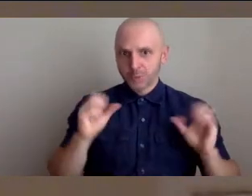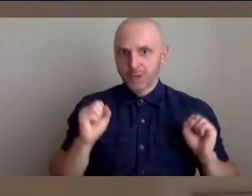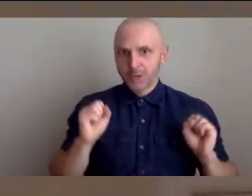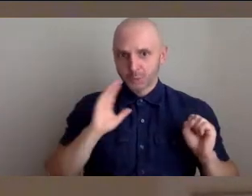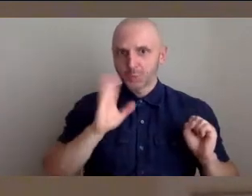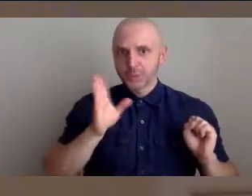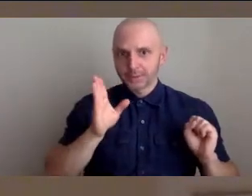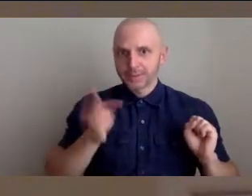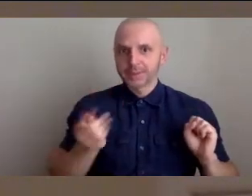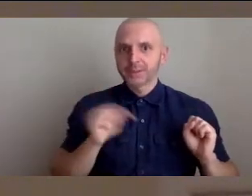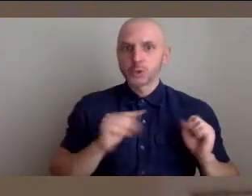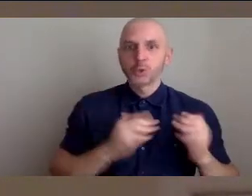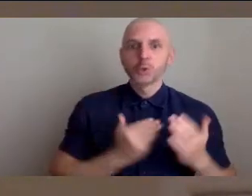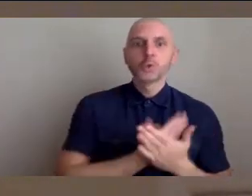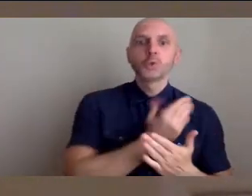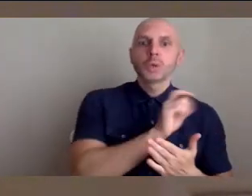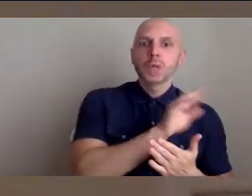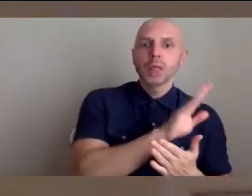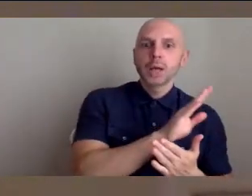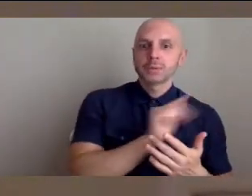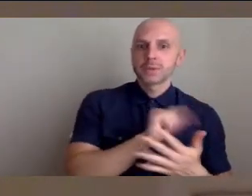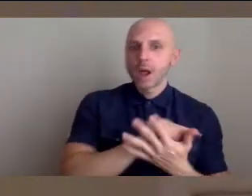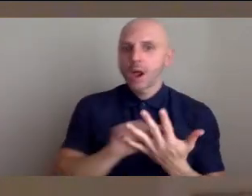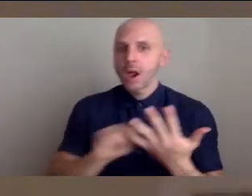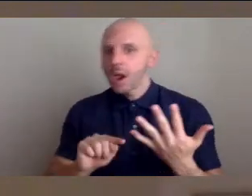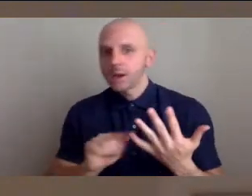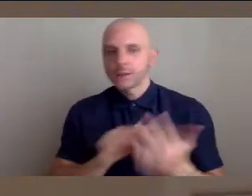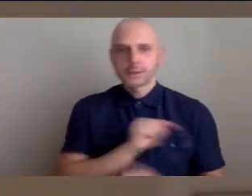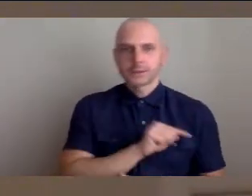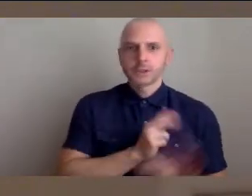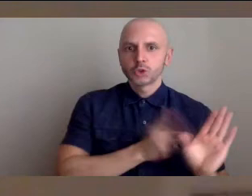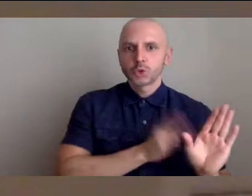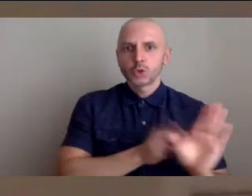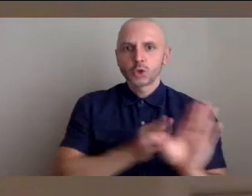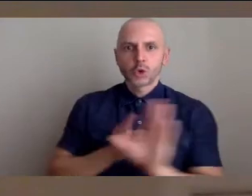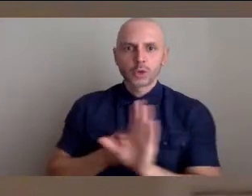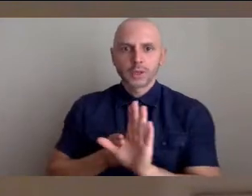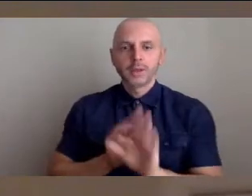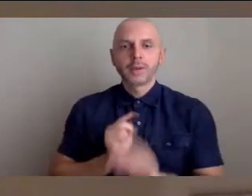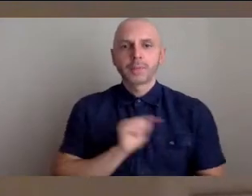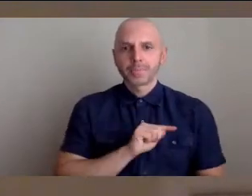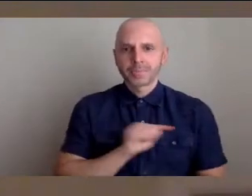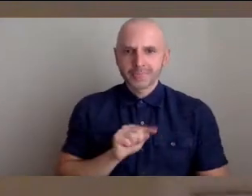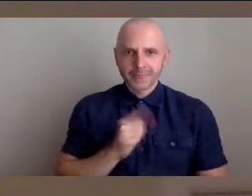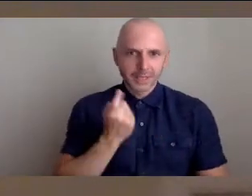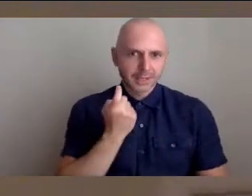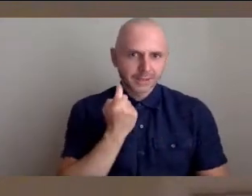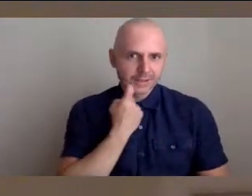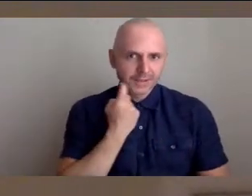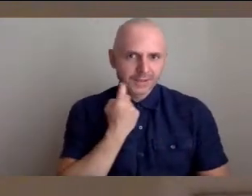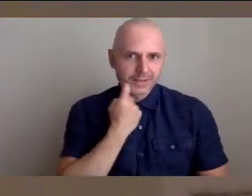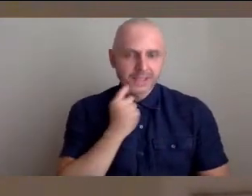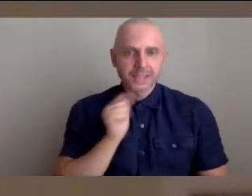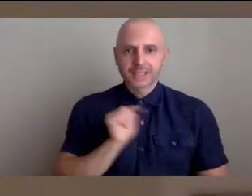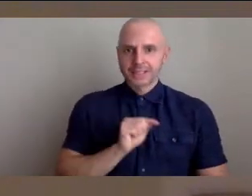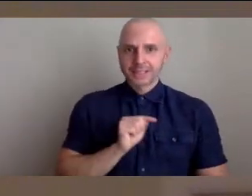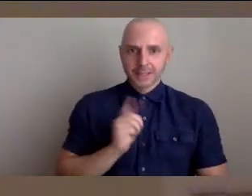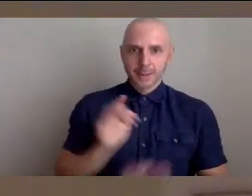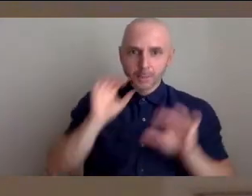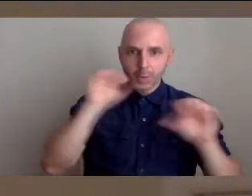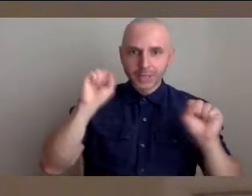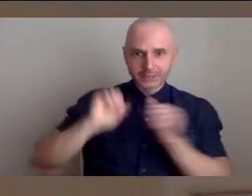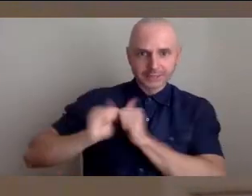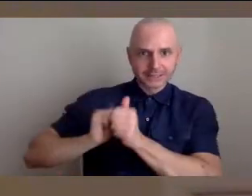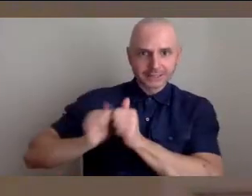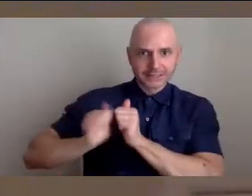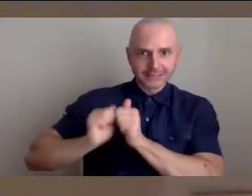1L council elections just wrapped up this week, and where we saw a 4-way race for the 1L presidency. Things are